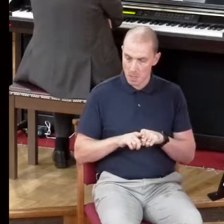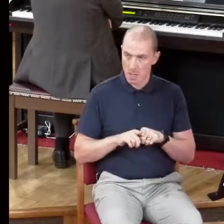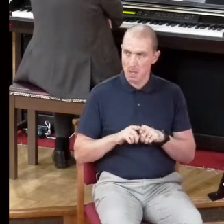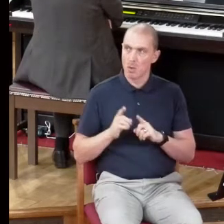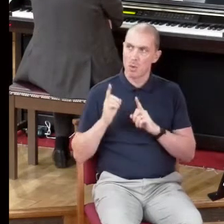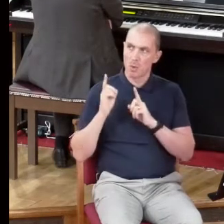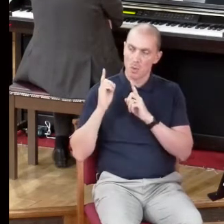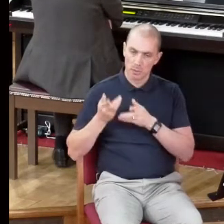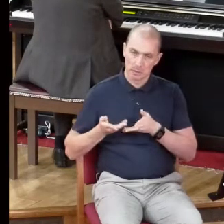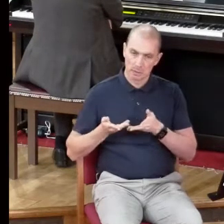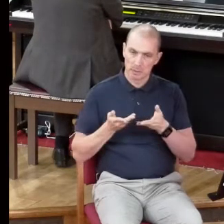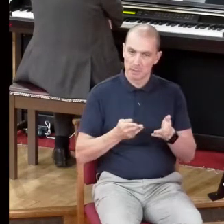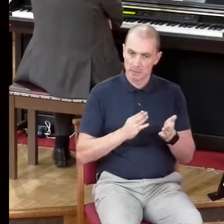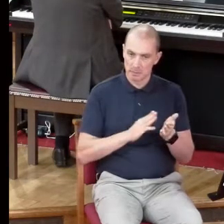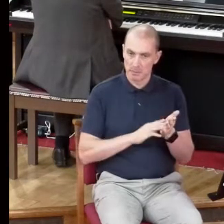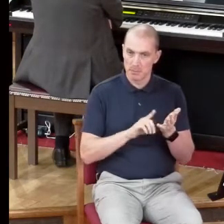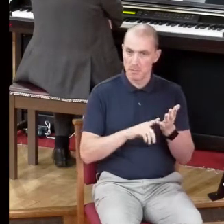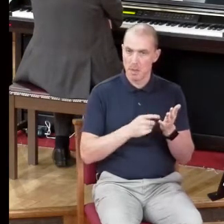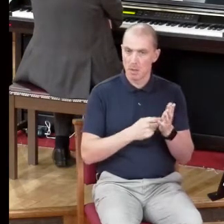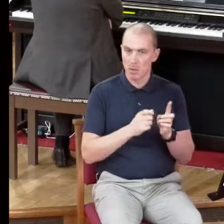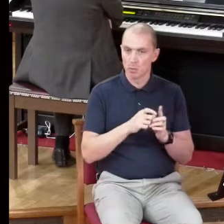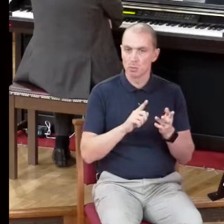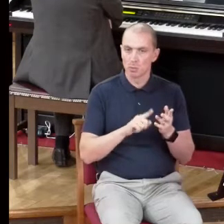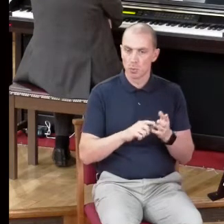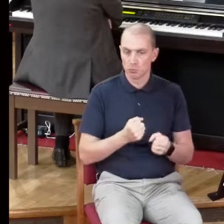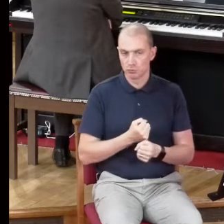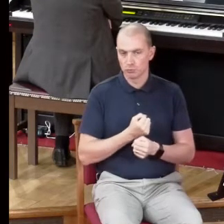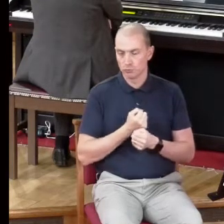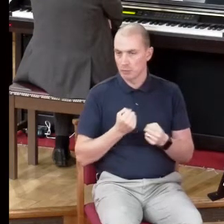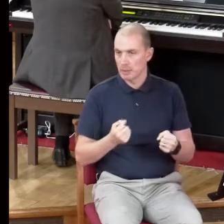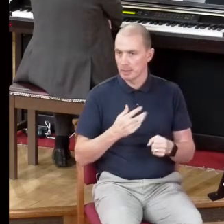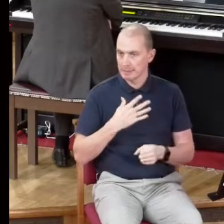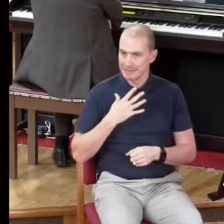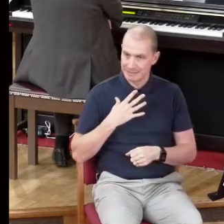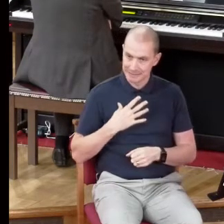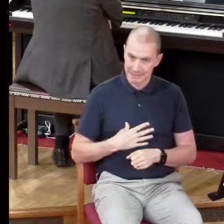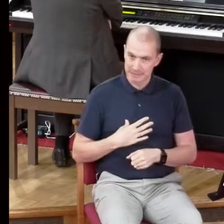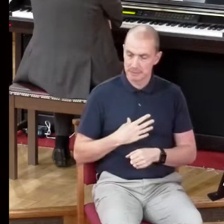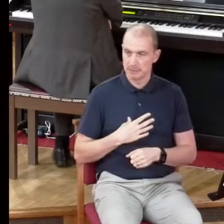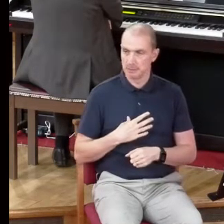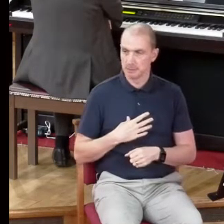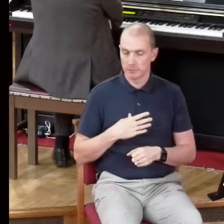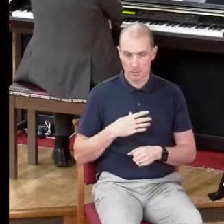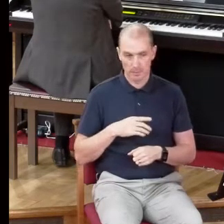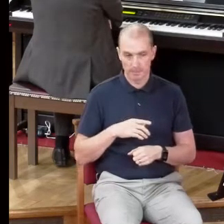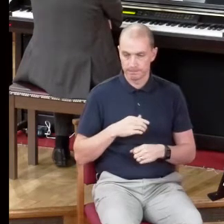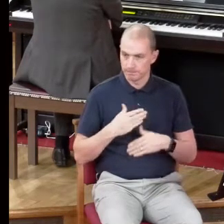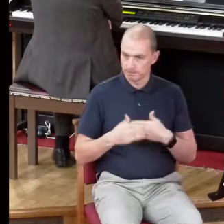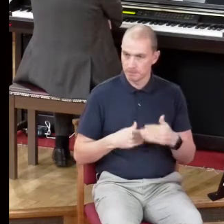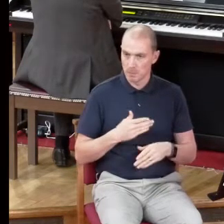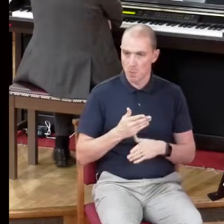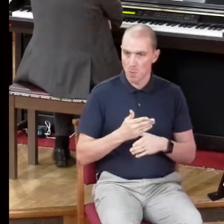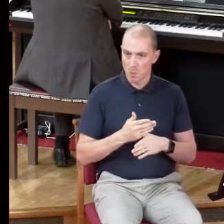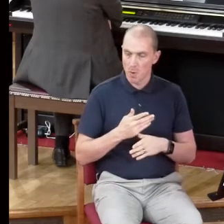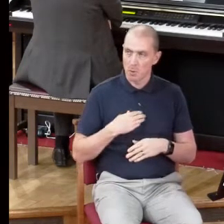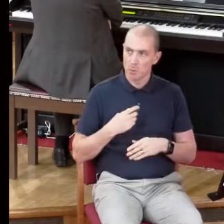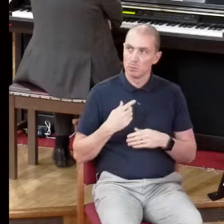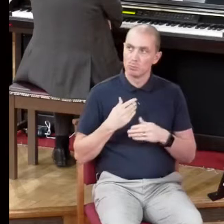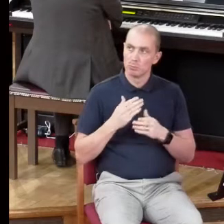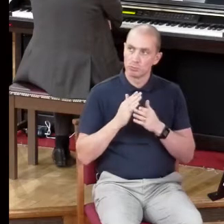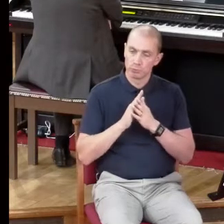him all that he needs for that work. We pray for the nominating committee. We pray, Lord, your hand upon